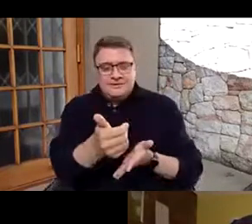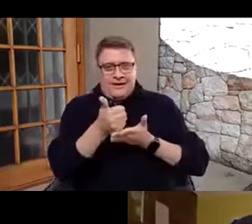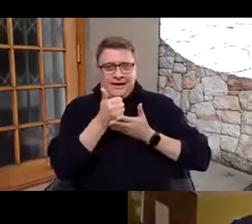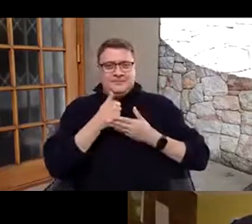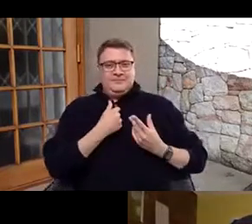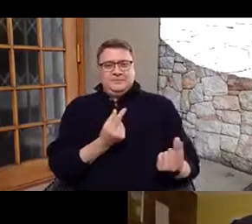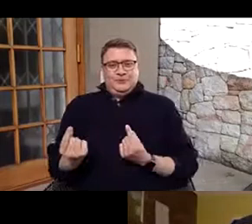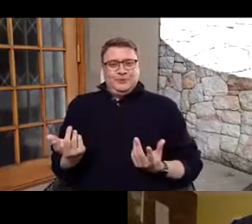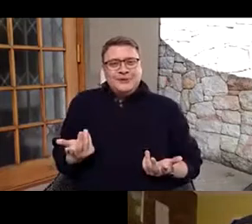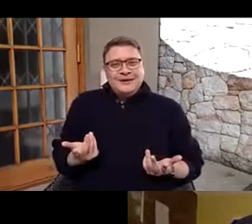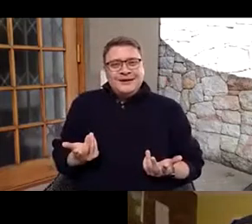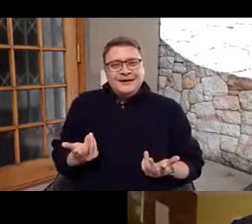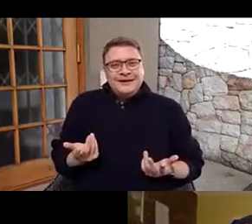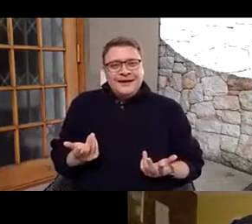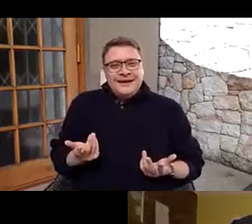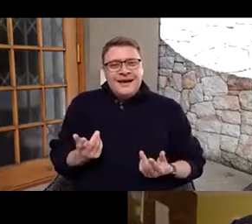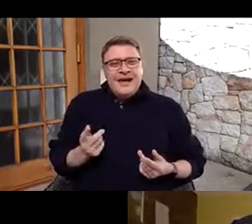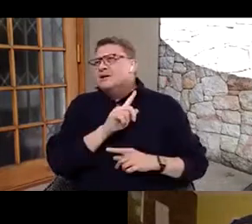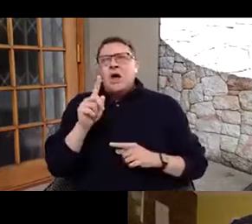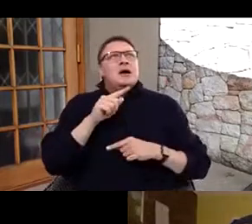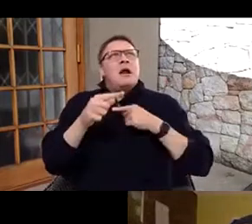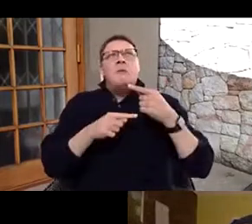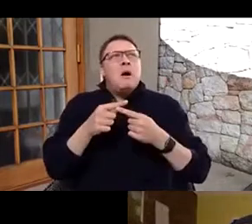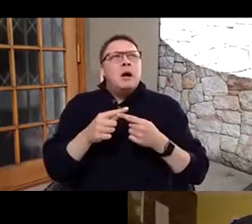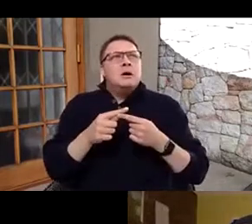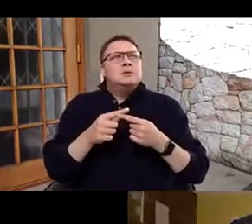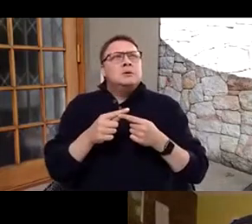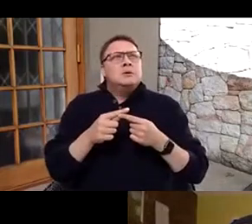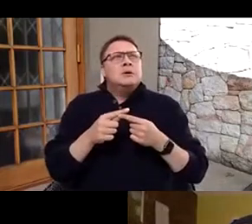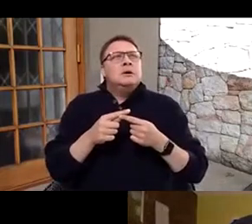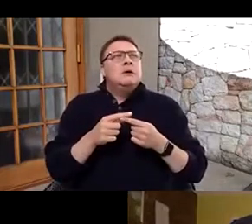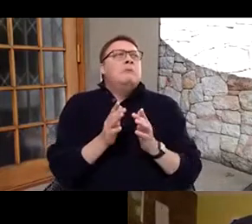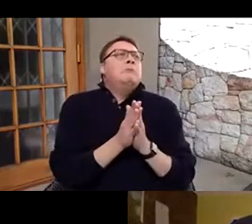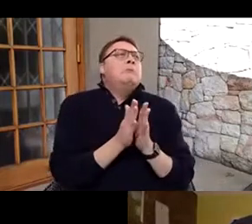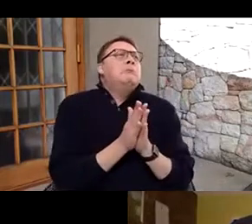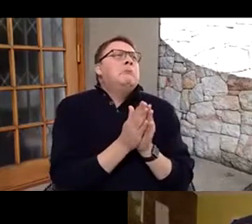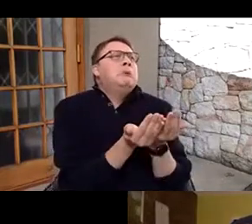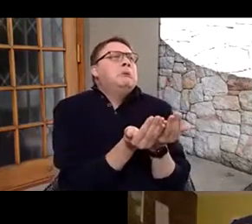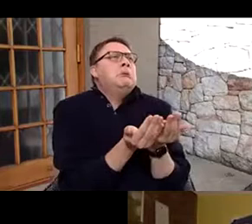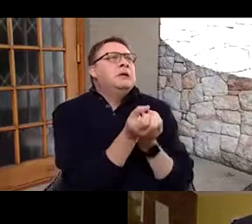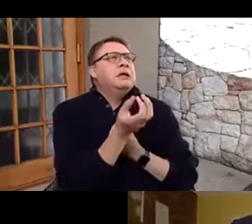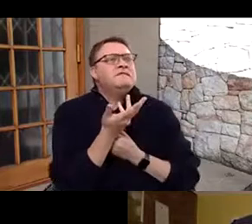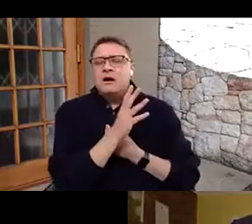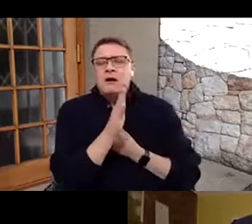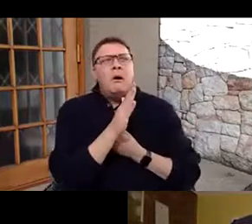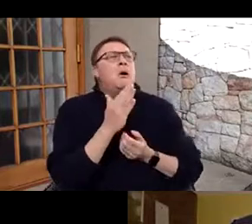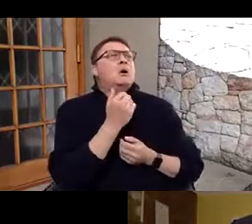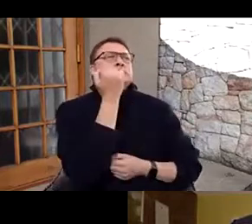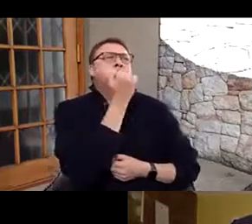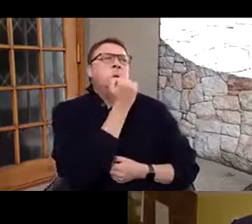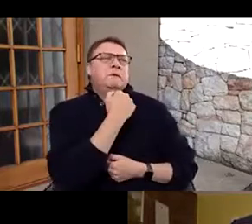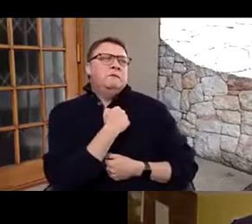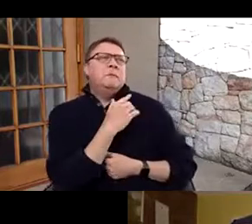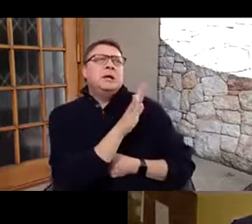And it's not about getting a handout. It's not about shame. Let's feel sorry for the